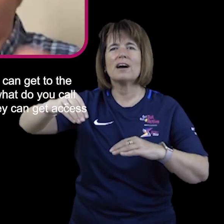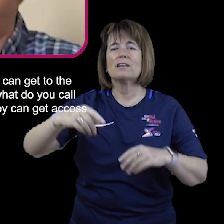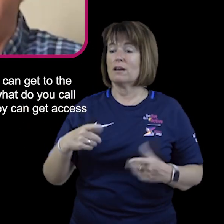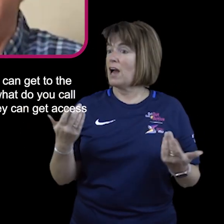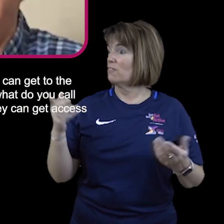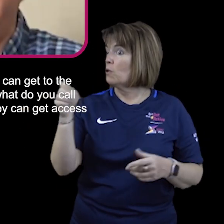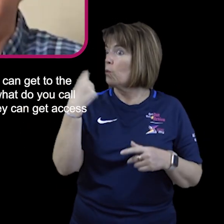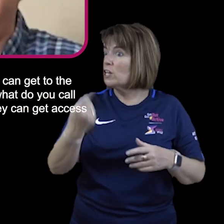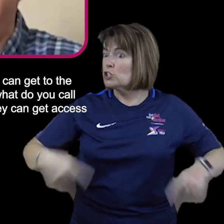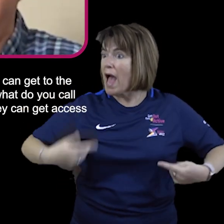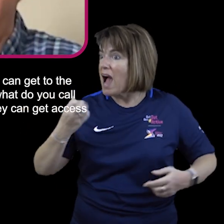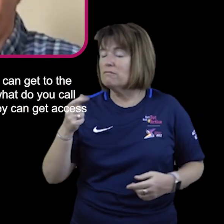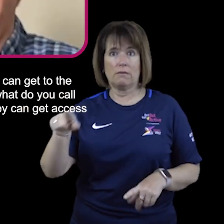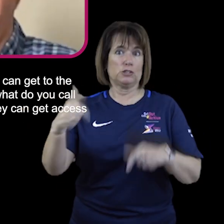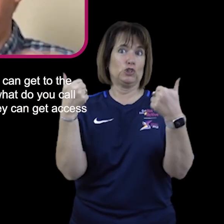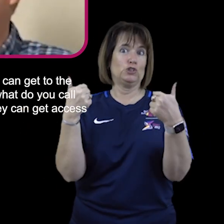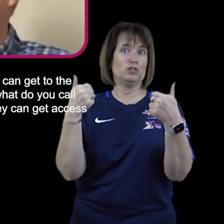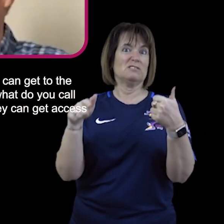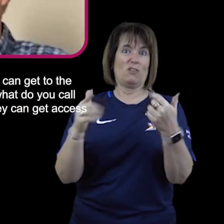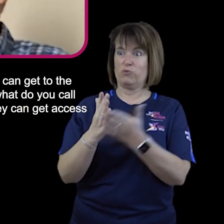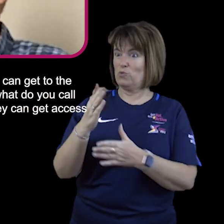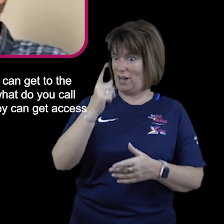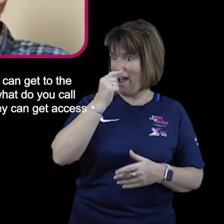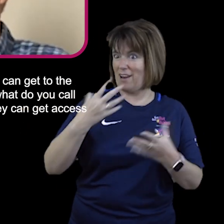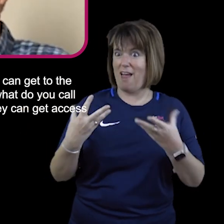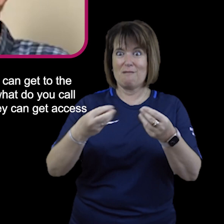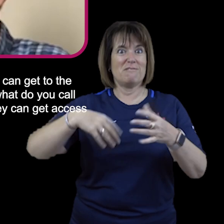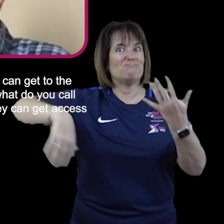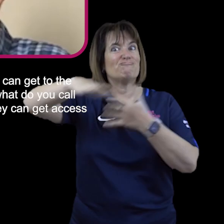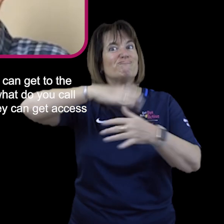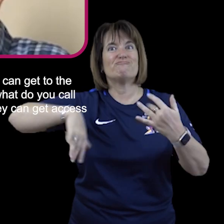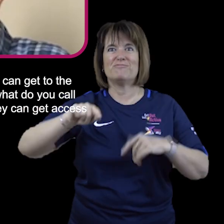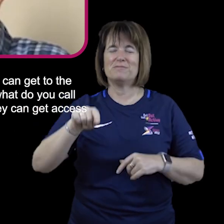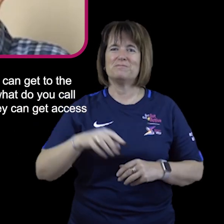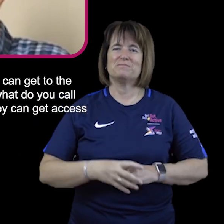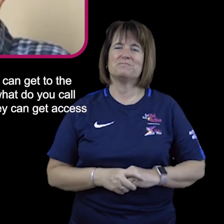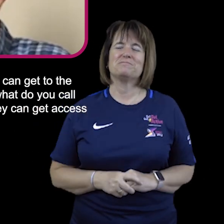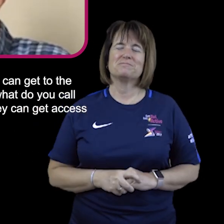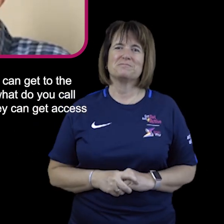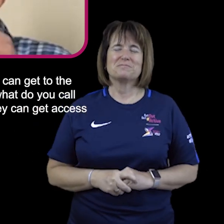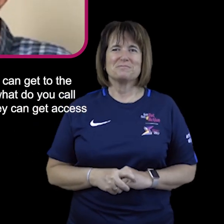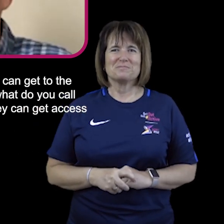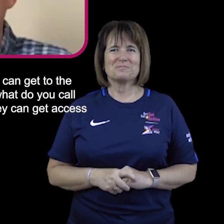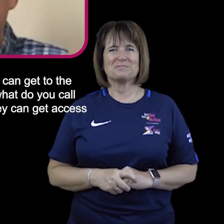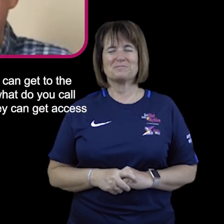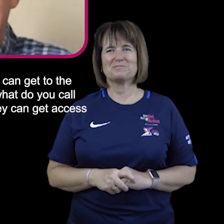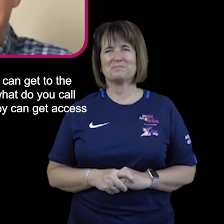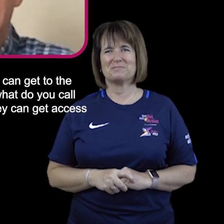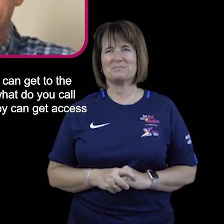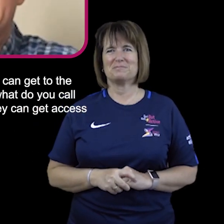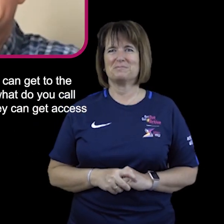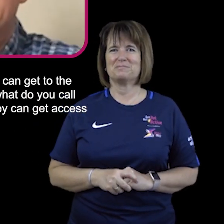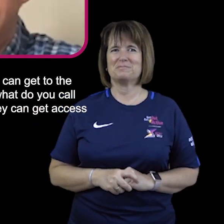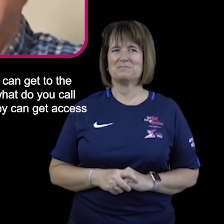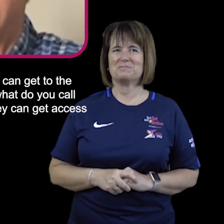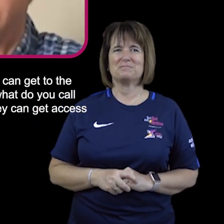with a wheelchair can get in. They can get access to the raised beds, and there has been somebody down in a